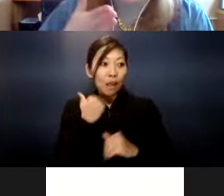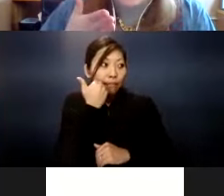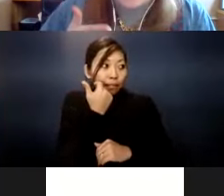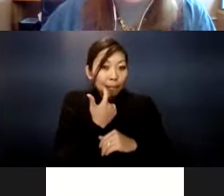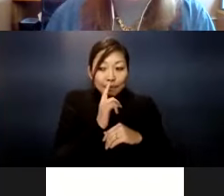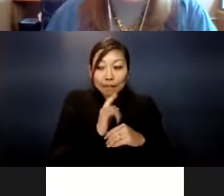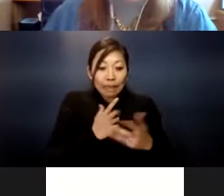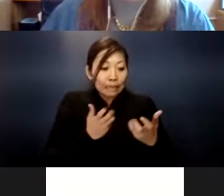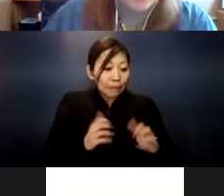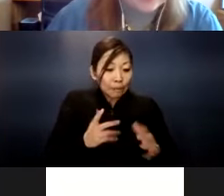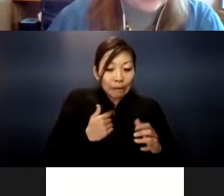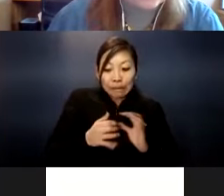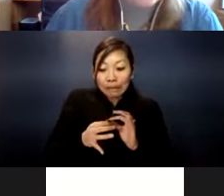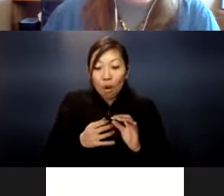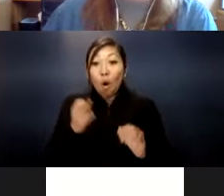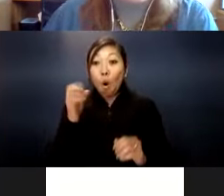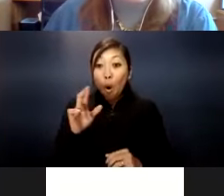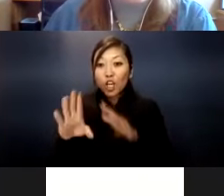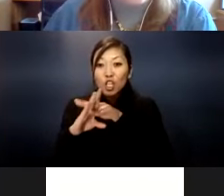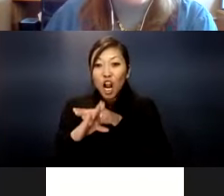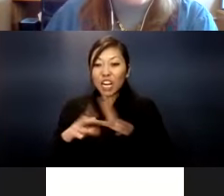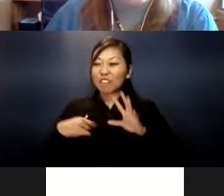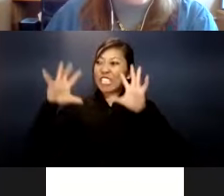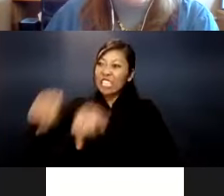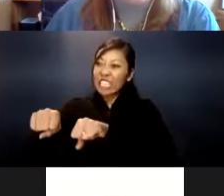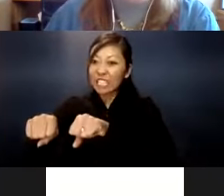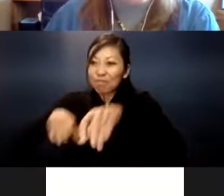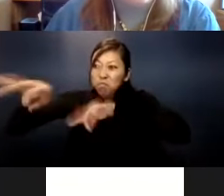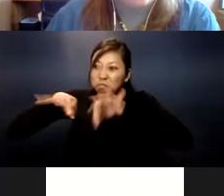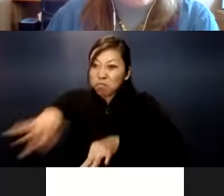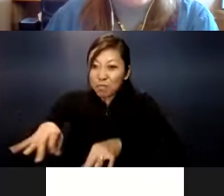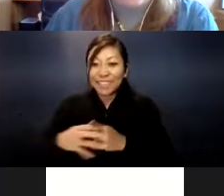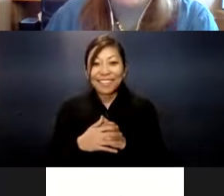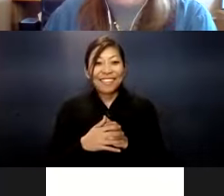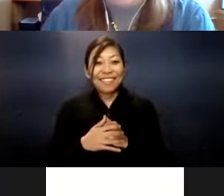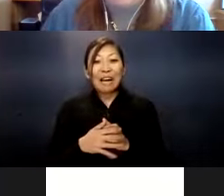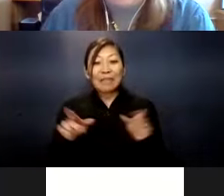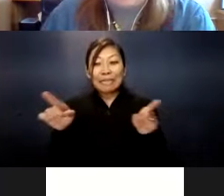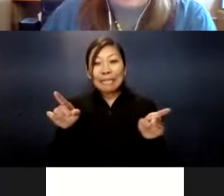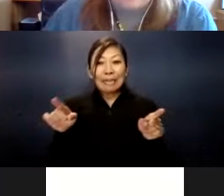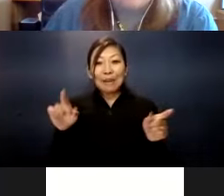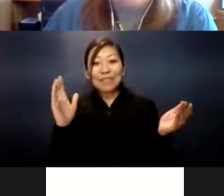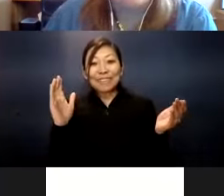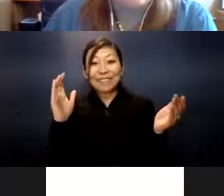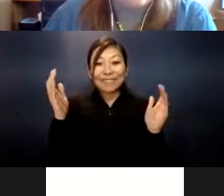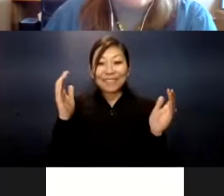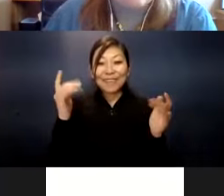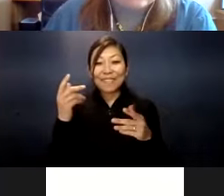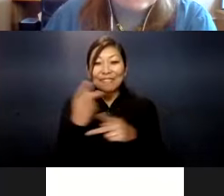are you going at it head on? That's a really interesting way to think about